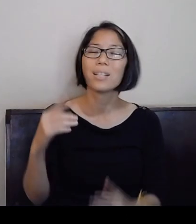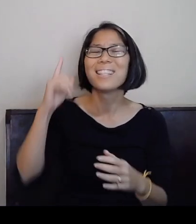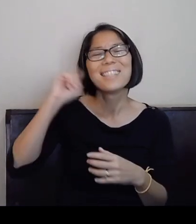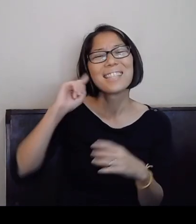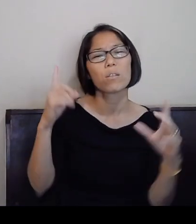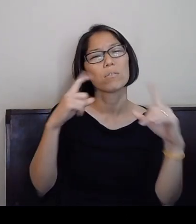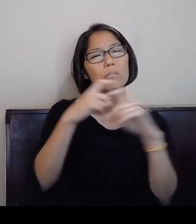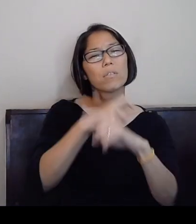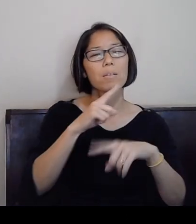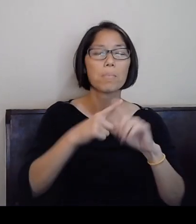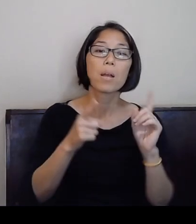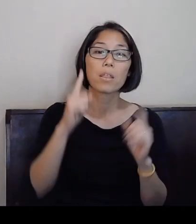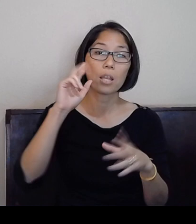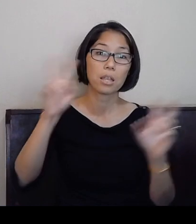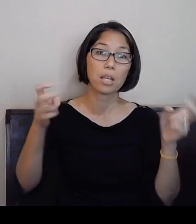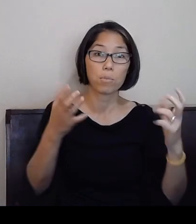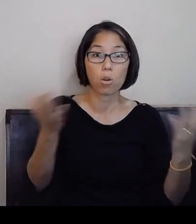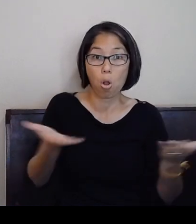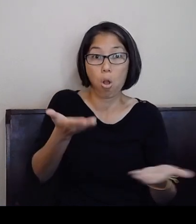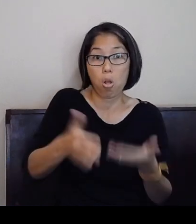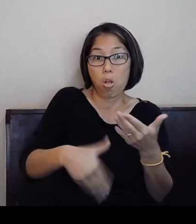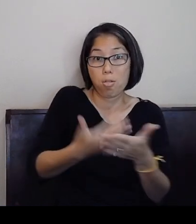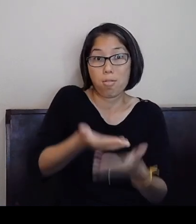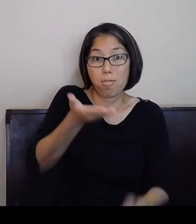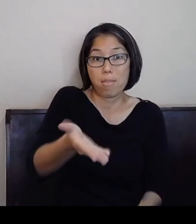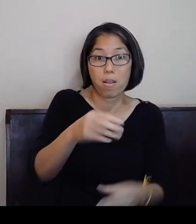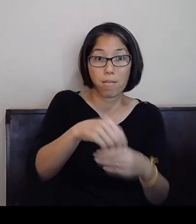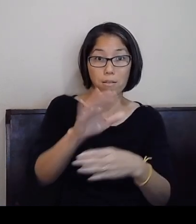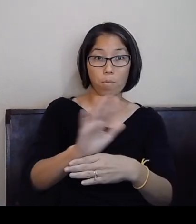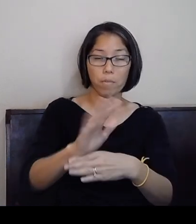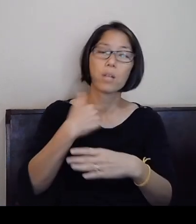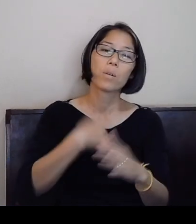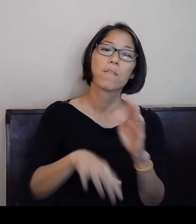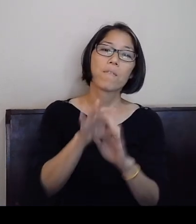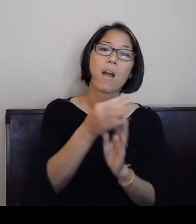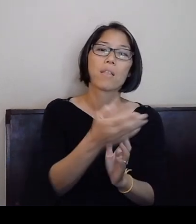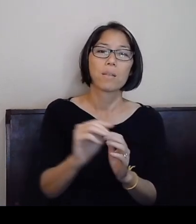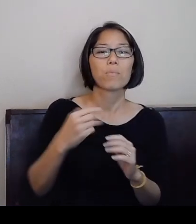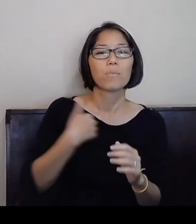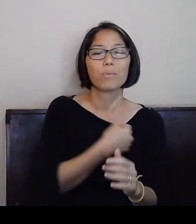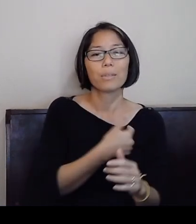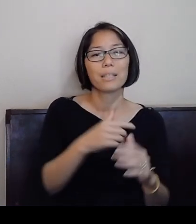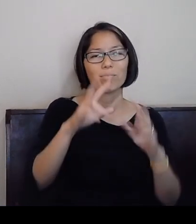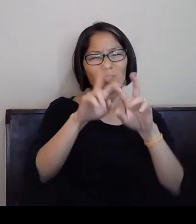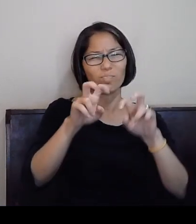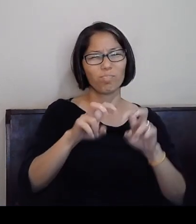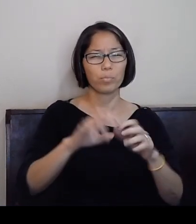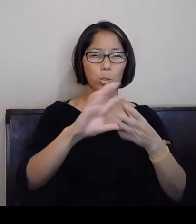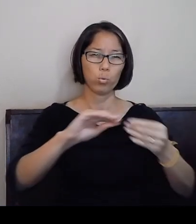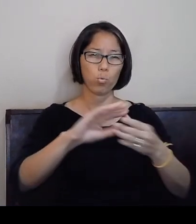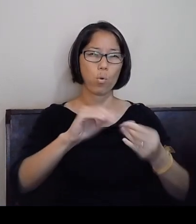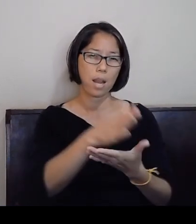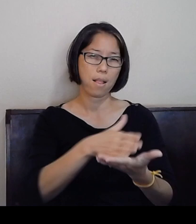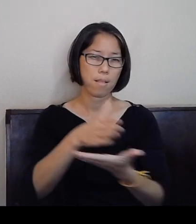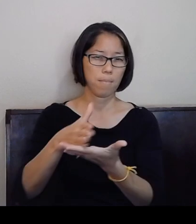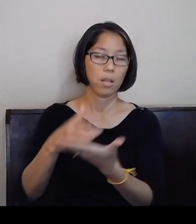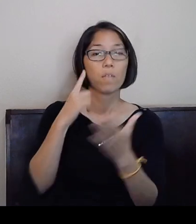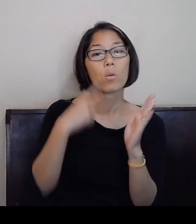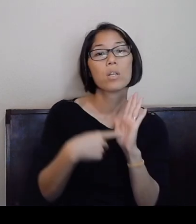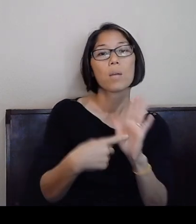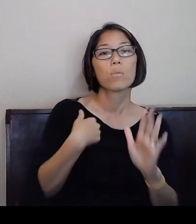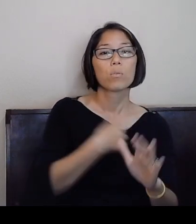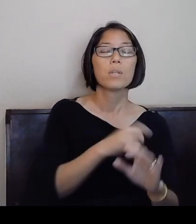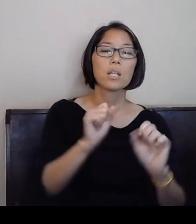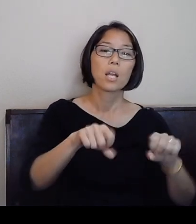They sound complicated, but those themes are all right there in the movie. We find them by analyzing the story elements. For example,